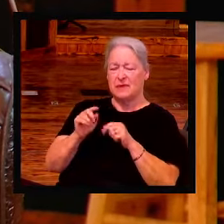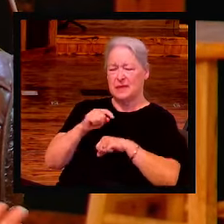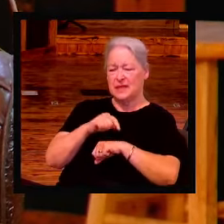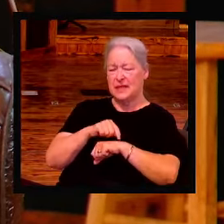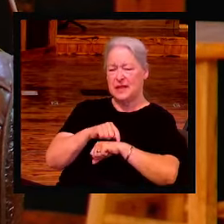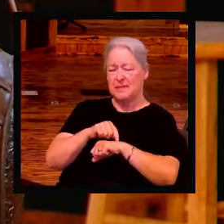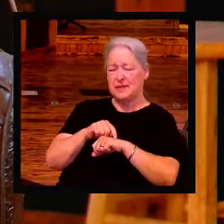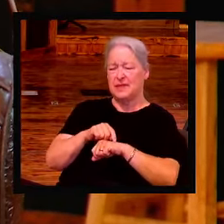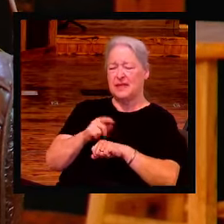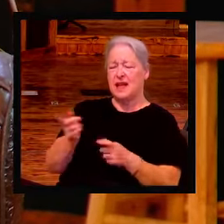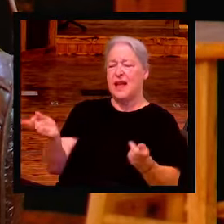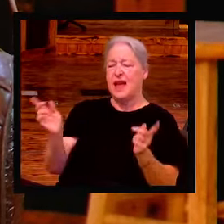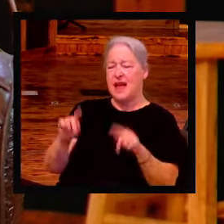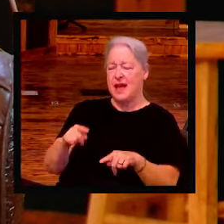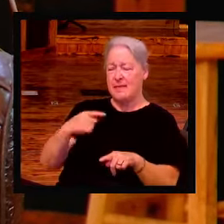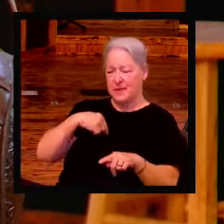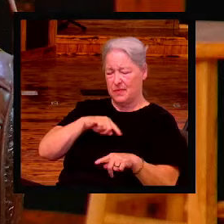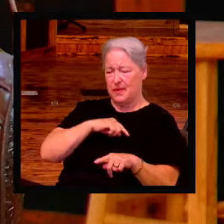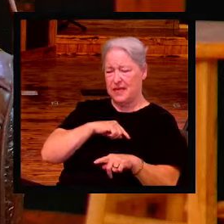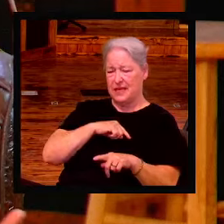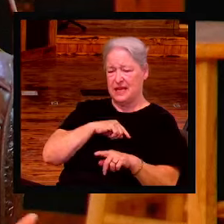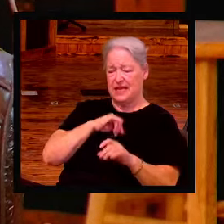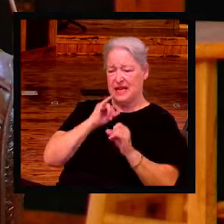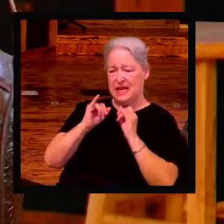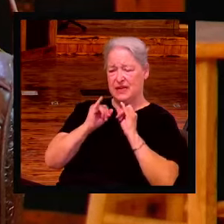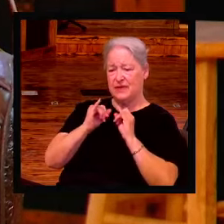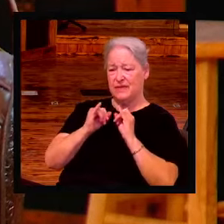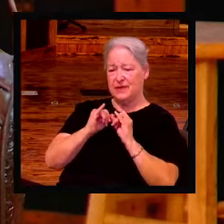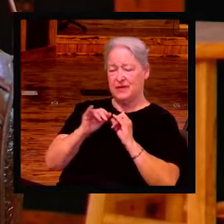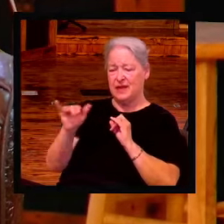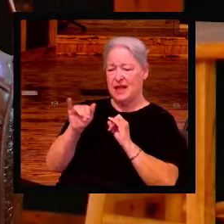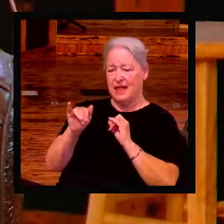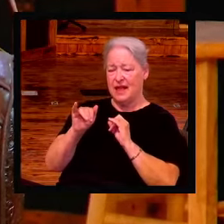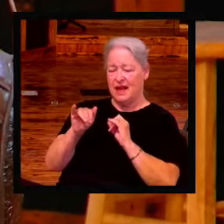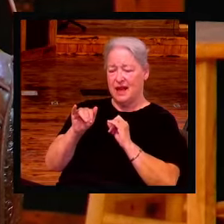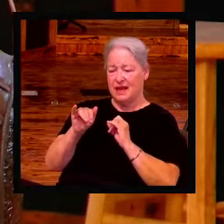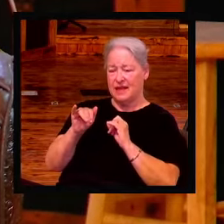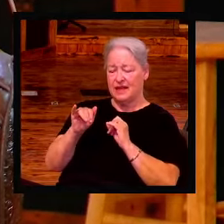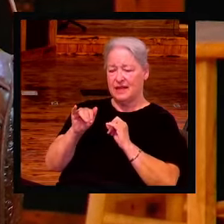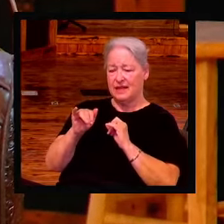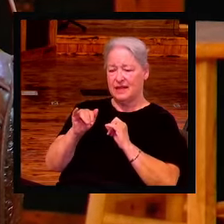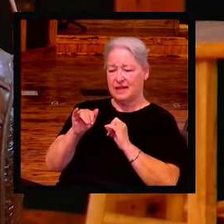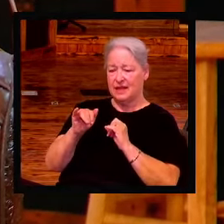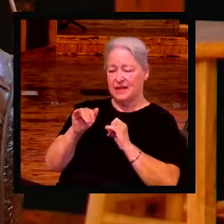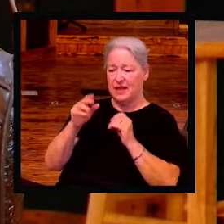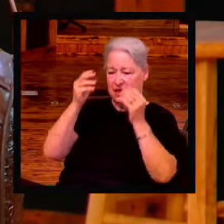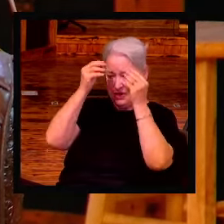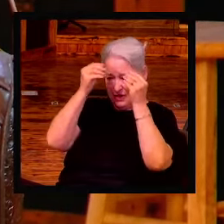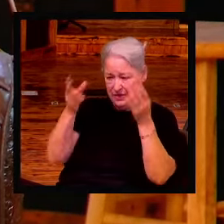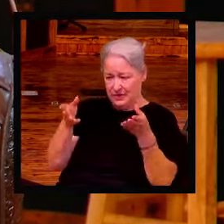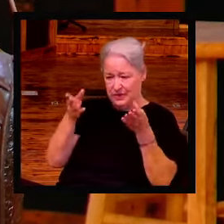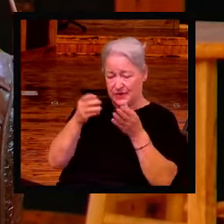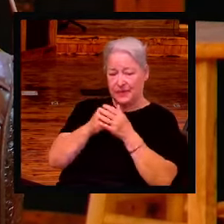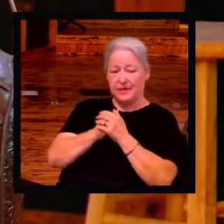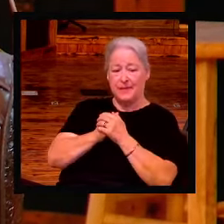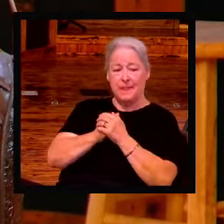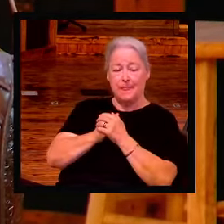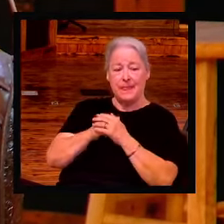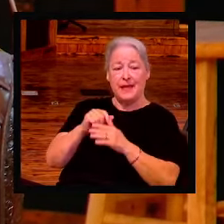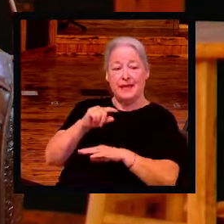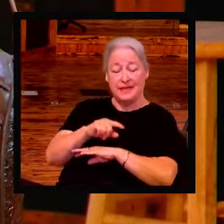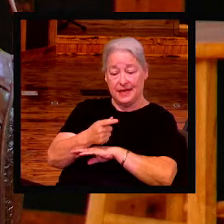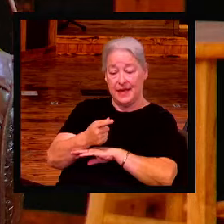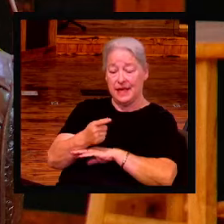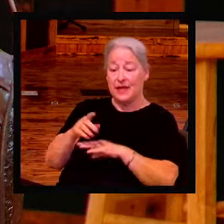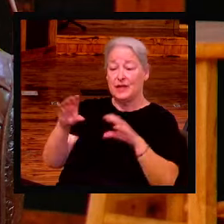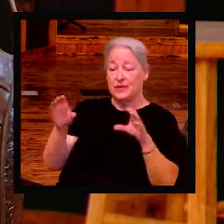and we interviewed, you know, like the news or whatever. I got interviewed. And so today I'm doing it